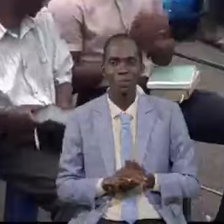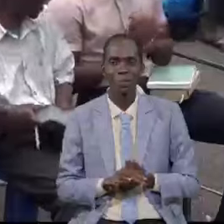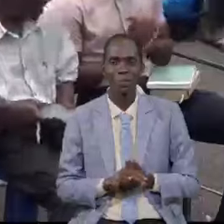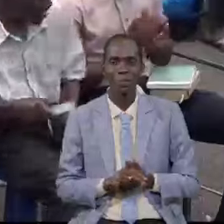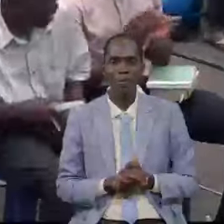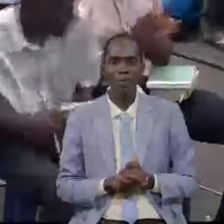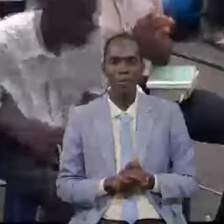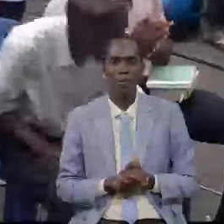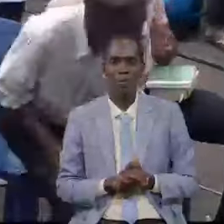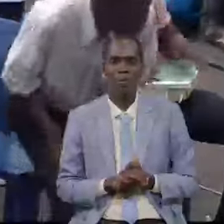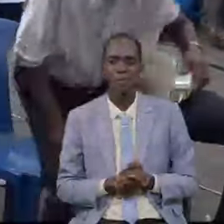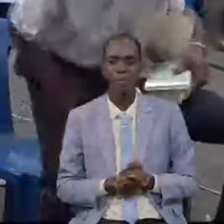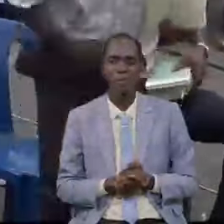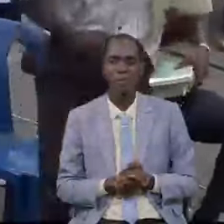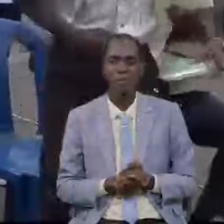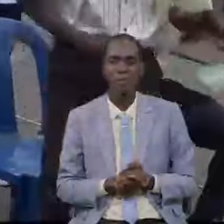Praise the Lord.